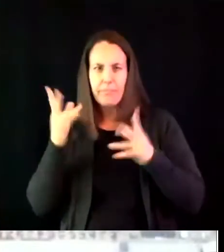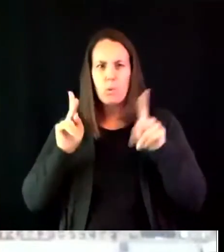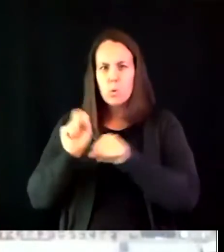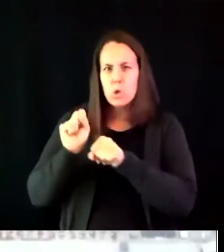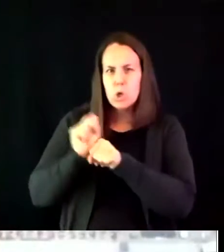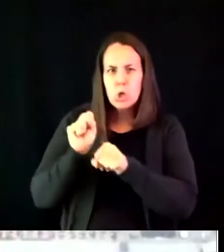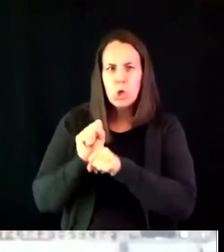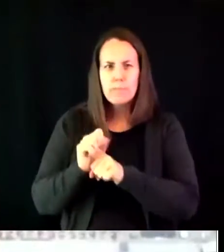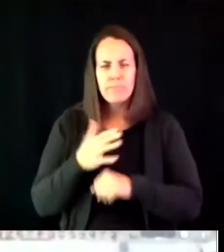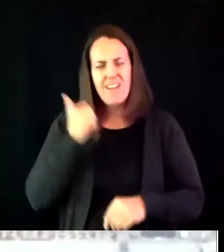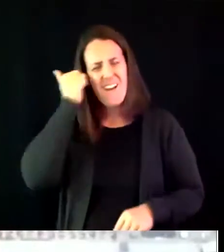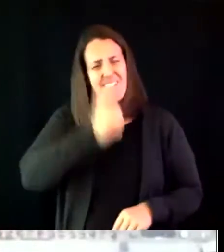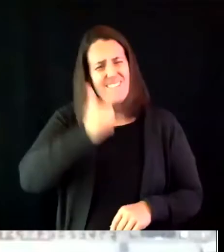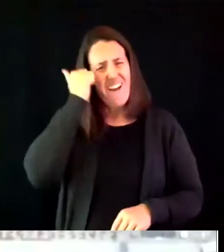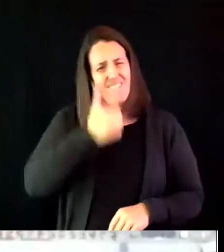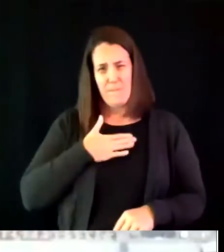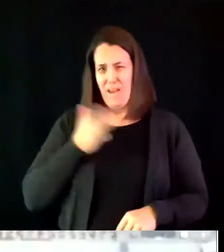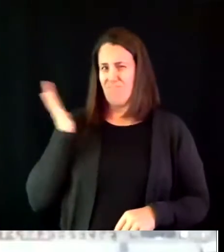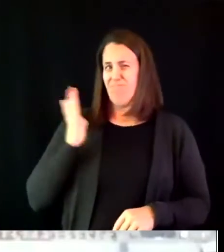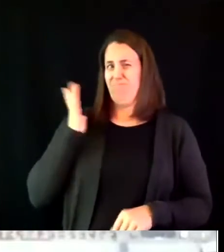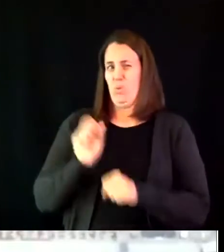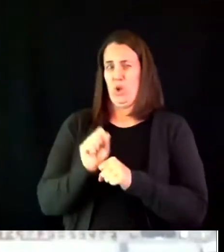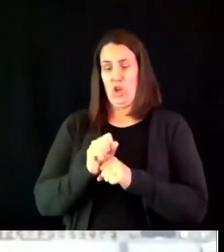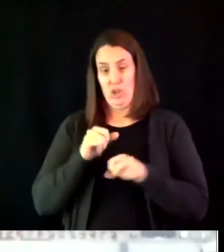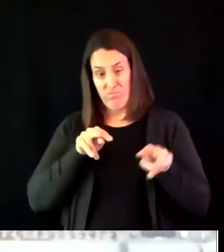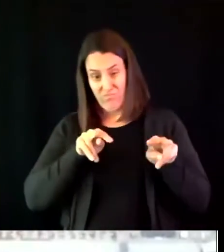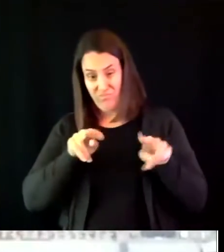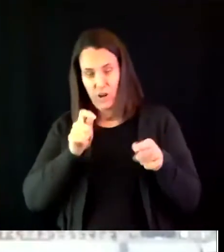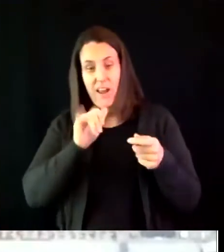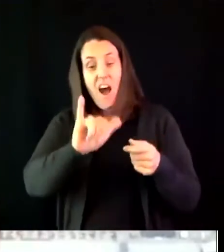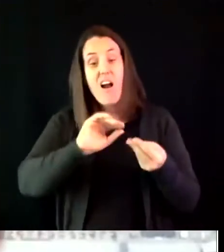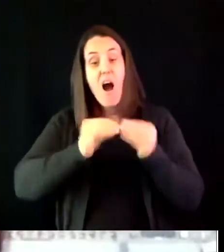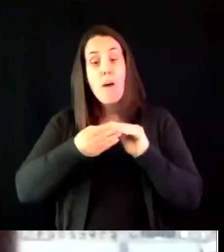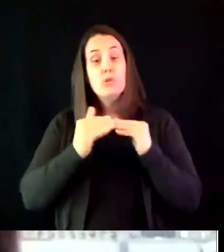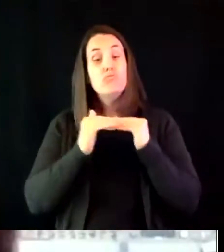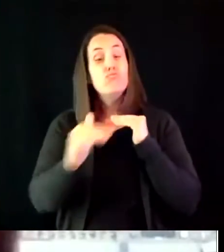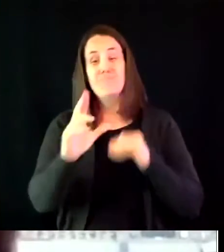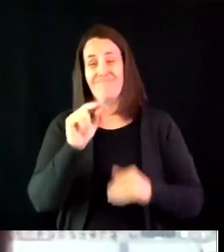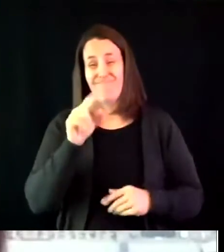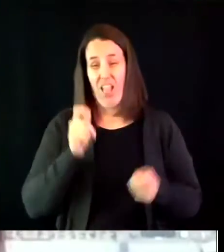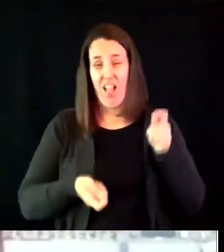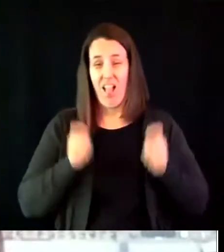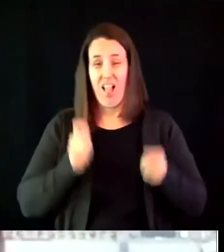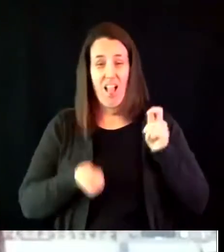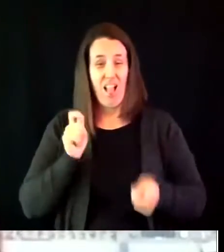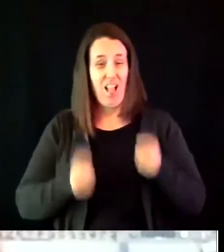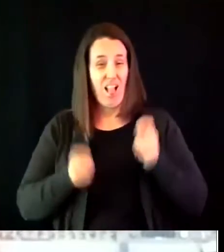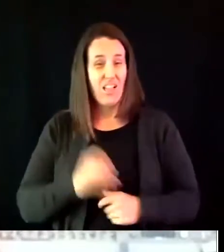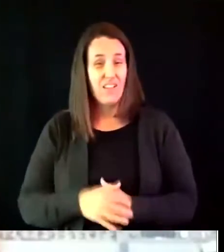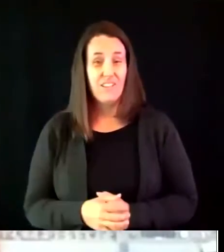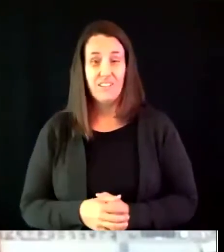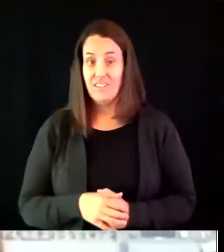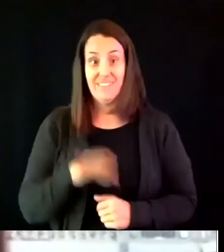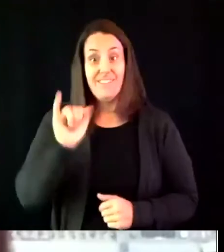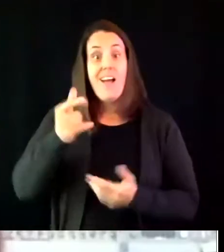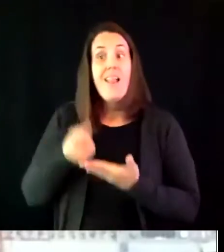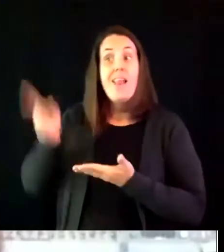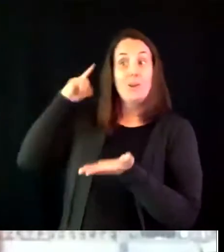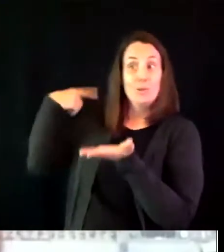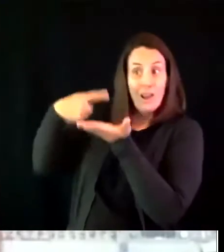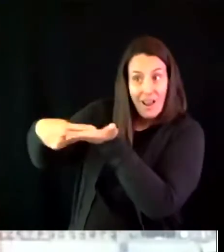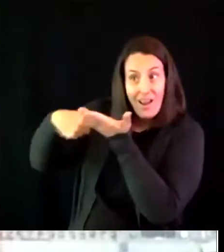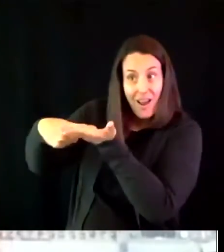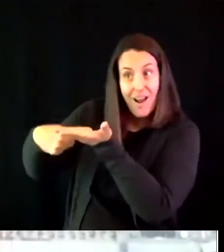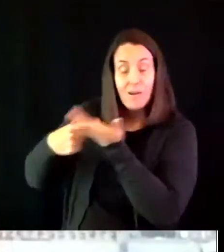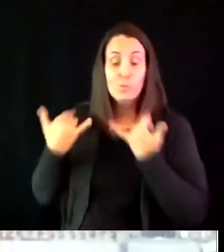And that just gives you an example of what one hospital was going through last week. Not doing really well early in the week, but was managing fine by